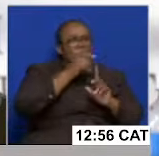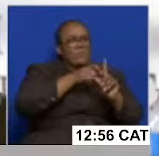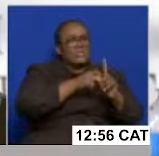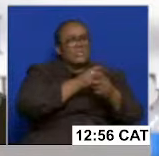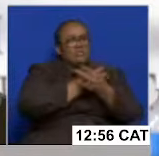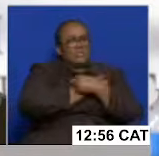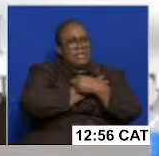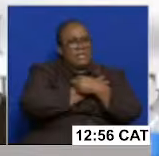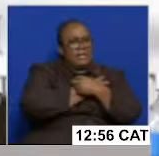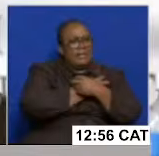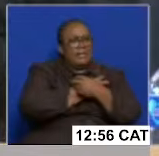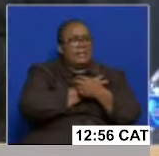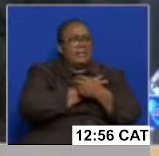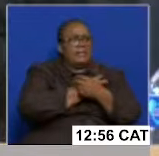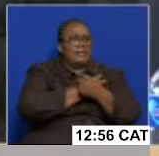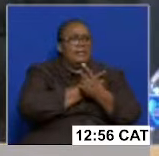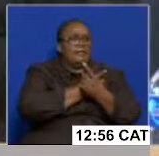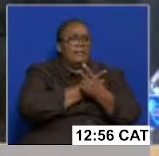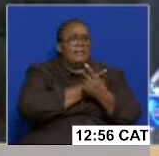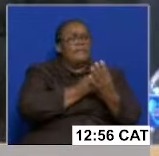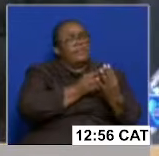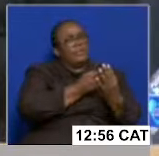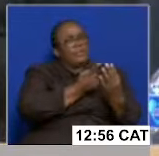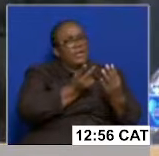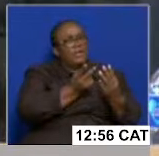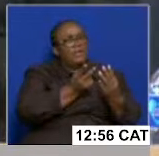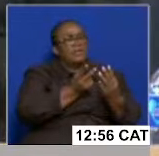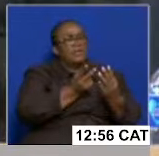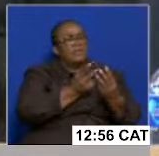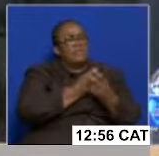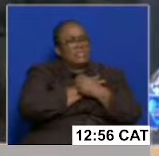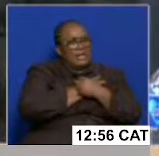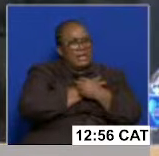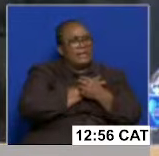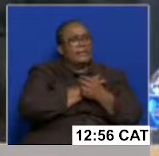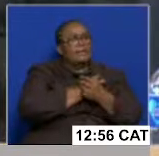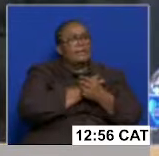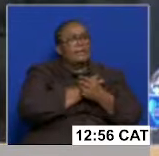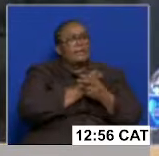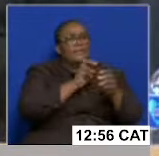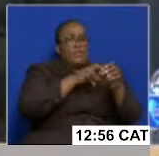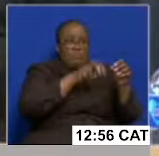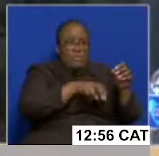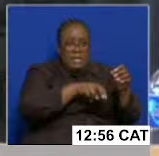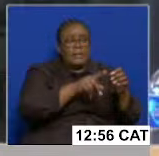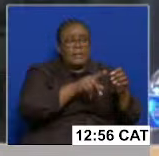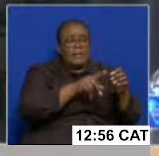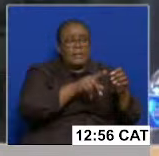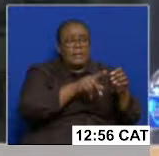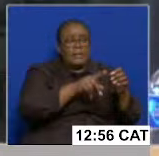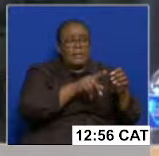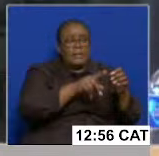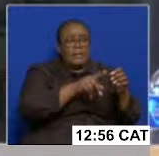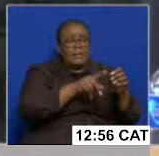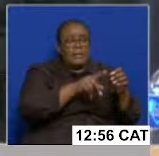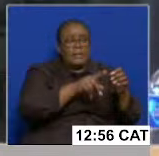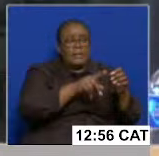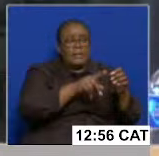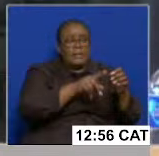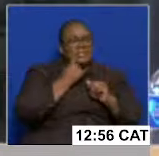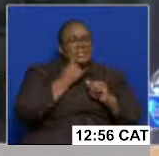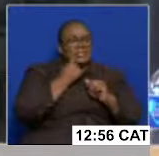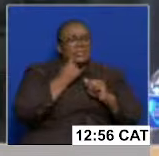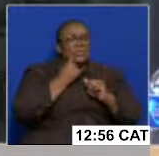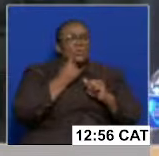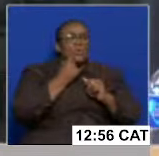But I just can't remember when I wrote this. I meant to ask somebody else, or to